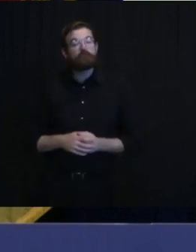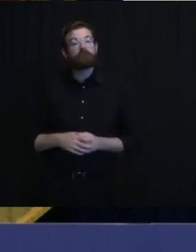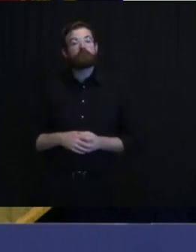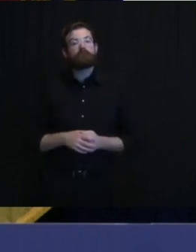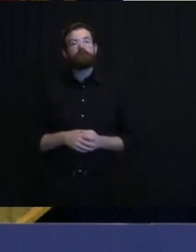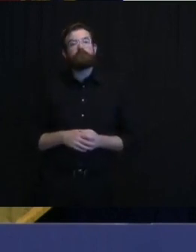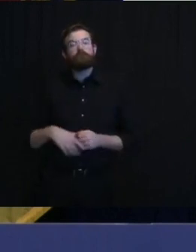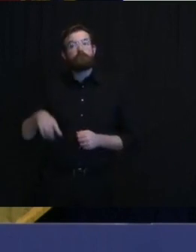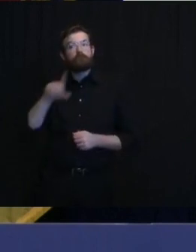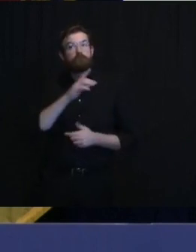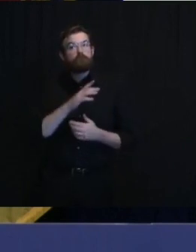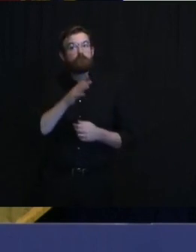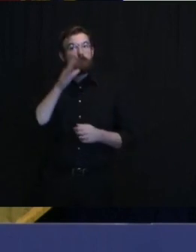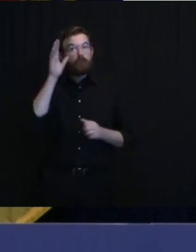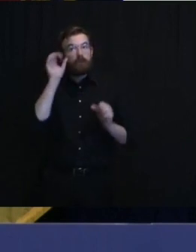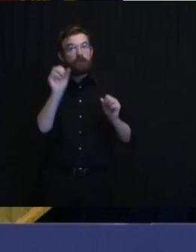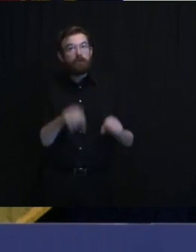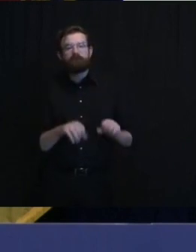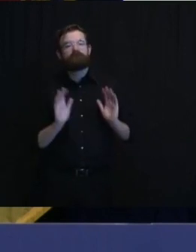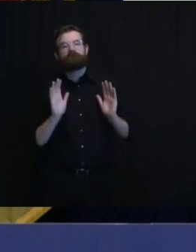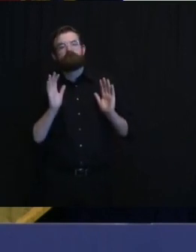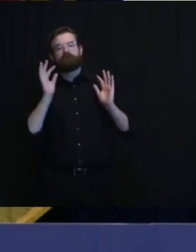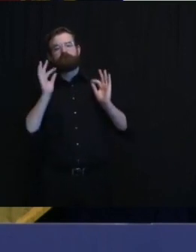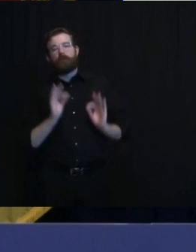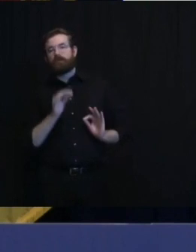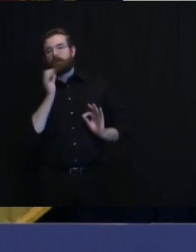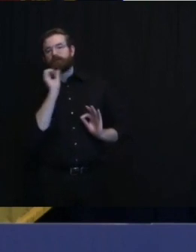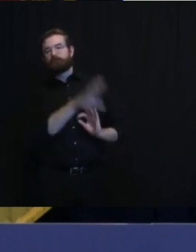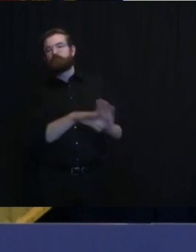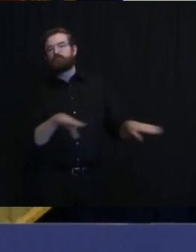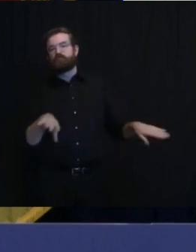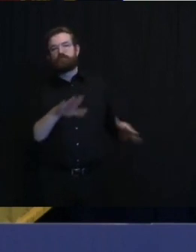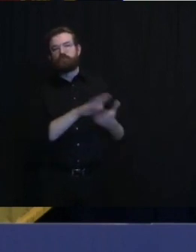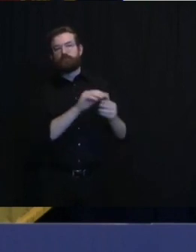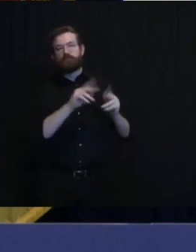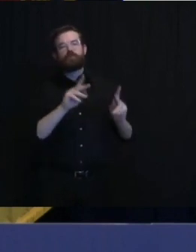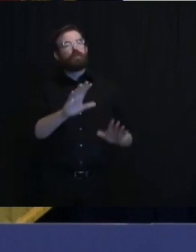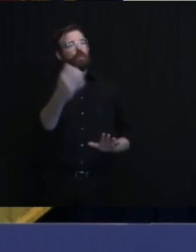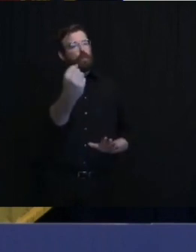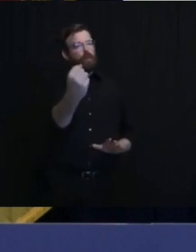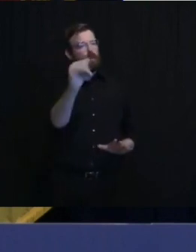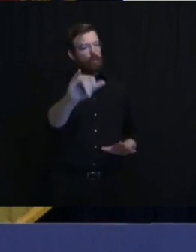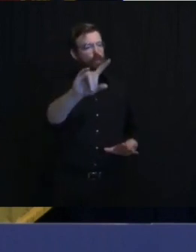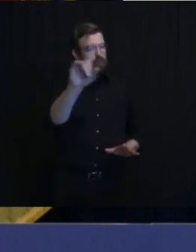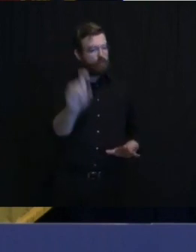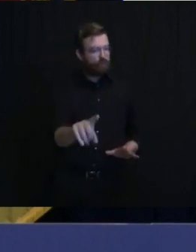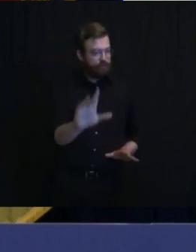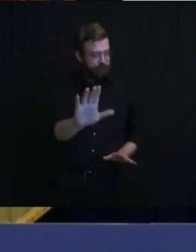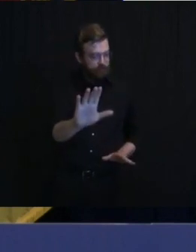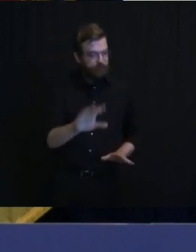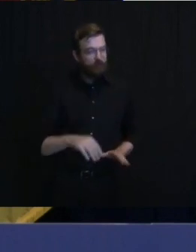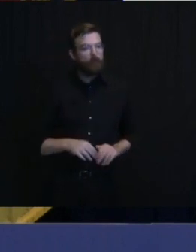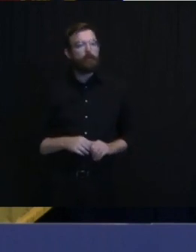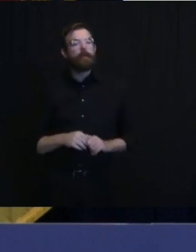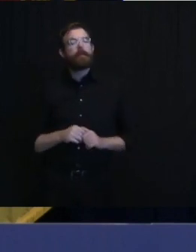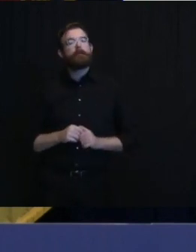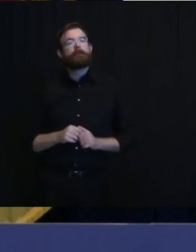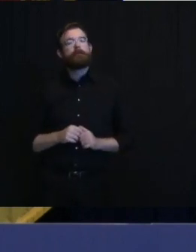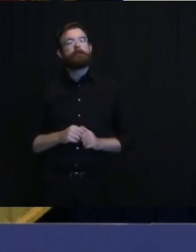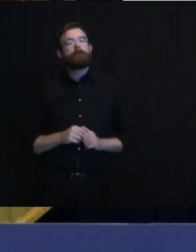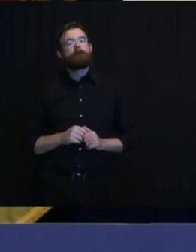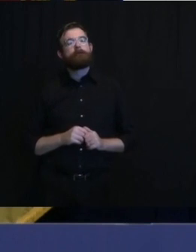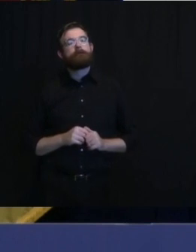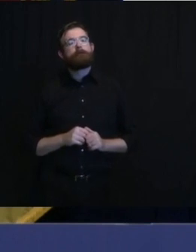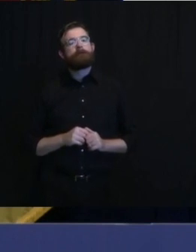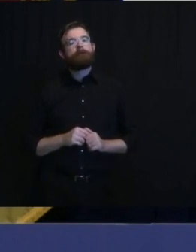the confrontational. What happens if you see someone without a face covering? First of all, if it's somebody walking their dog or